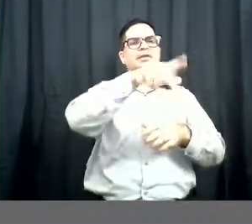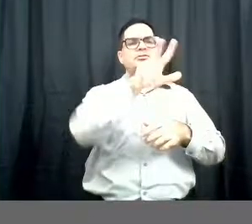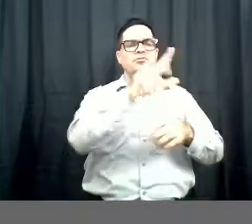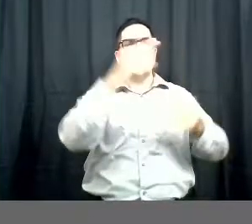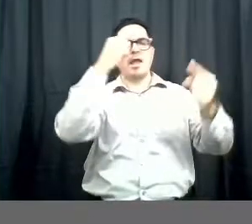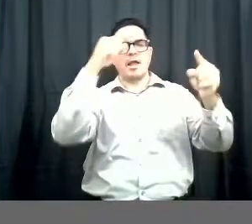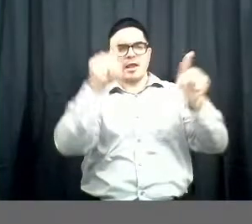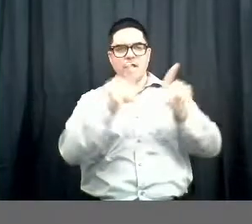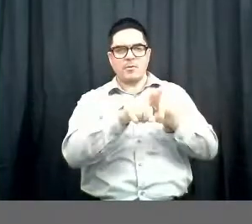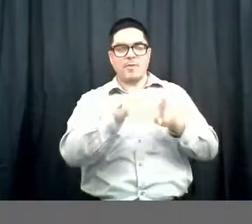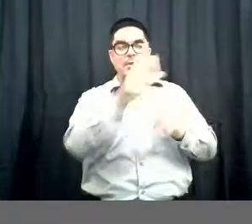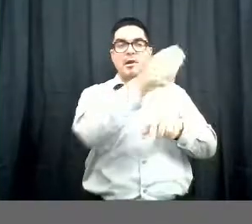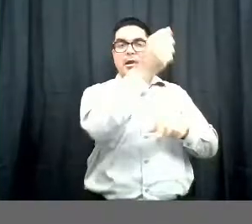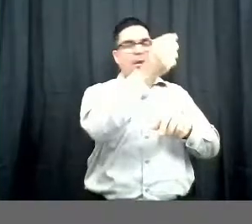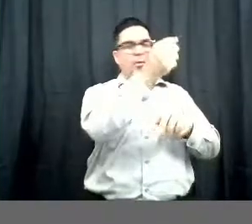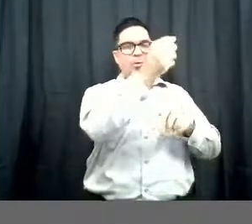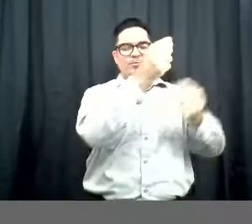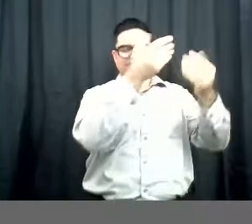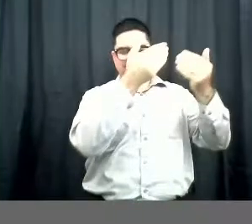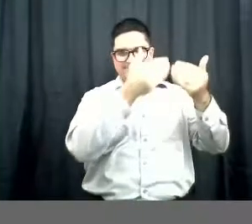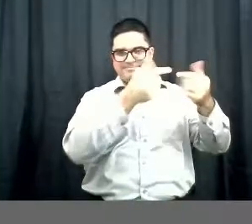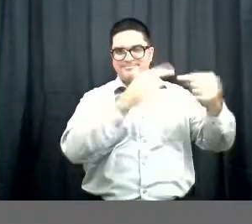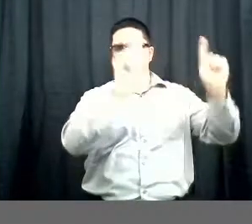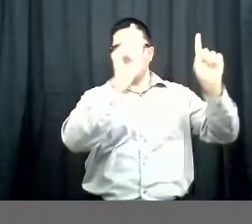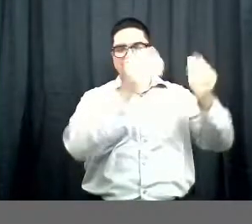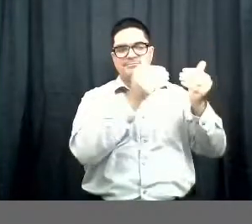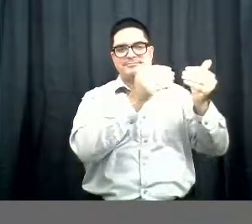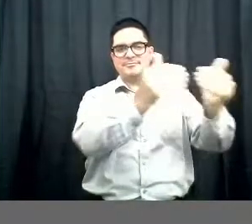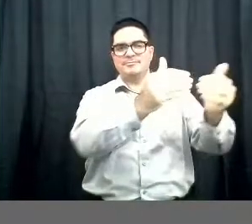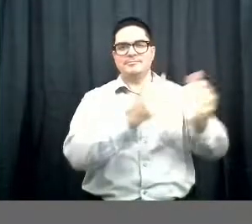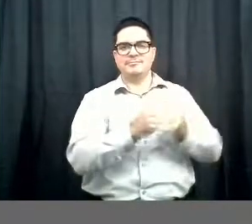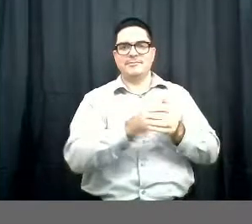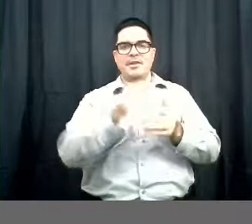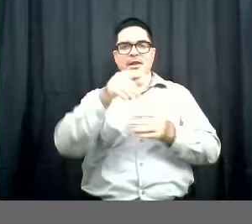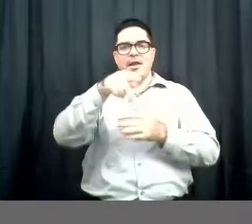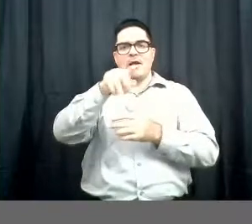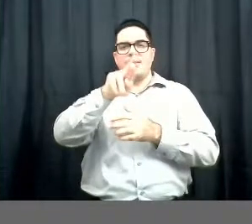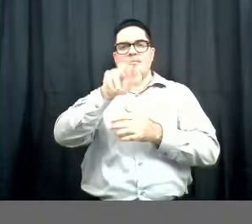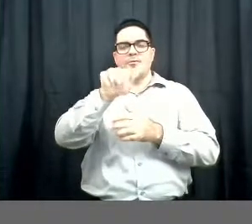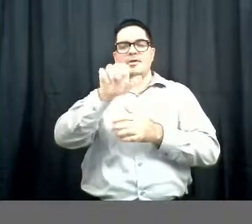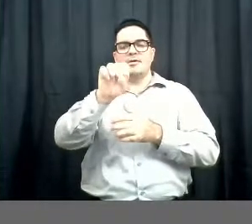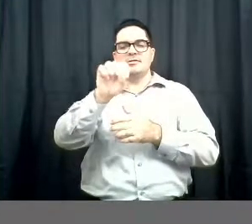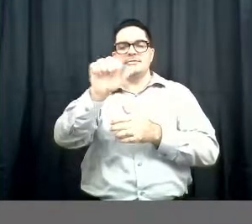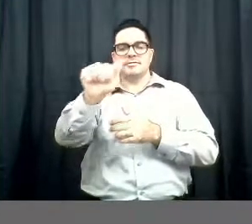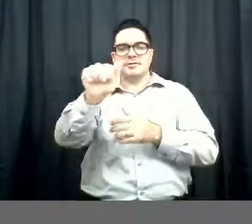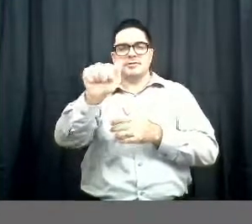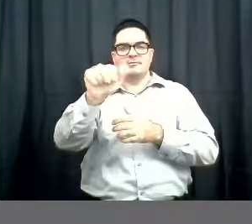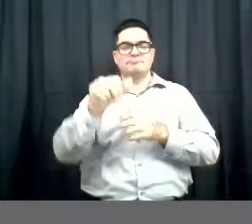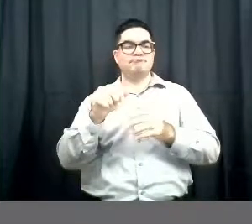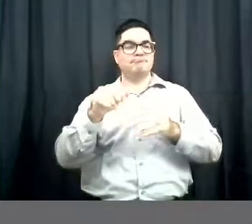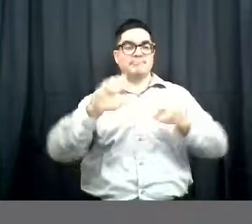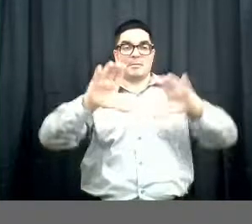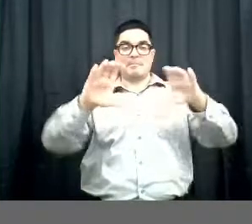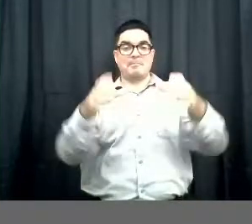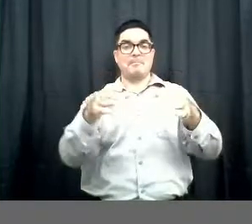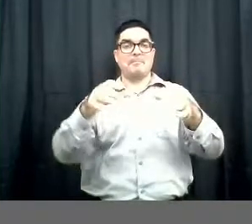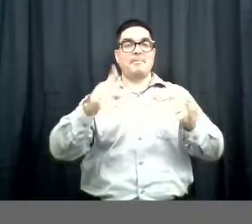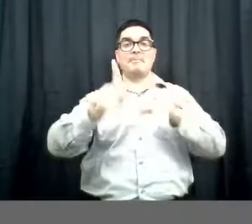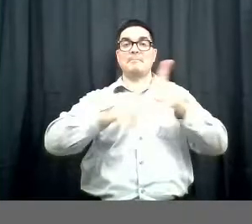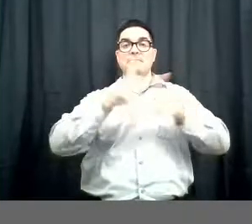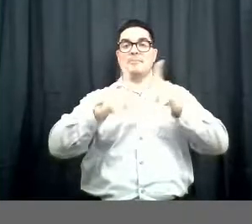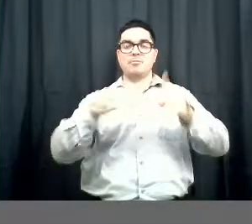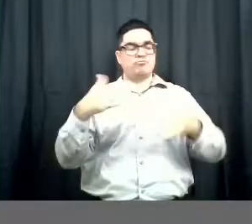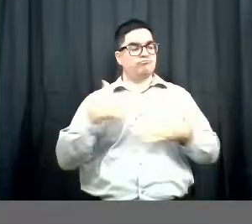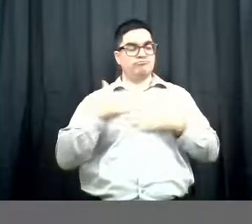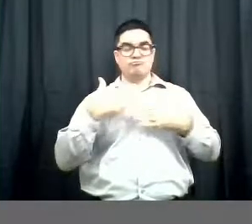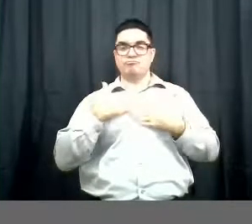been completed. On PRASA, I think you'll see that everyone is pleased, including the federal government that participated in that reprofiling